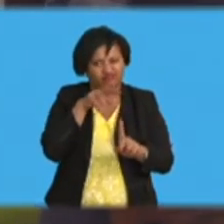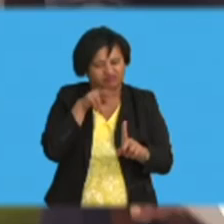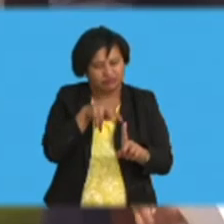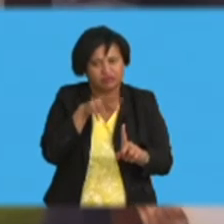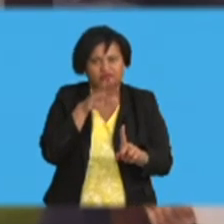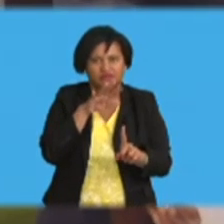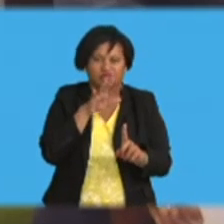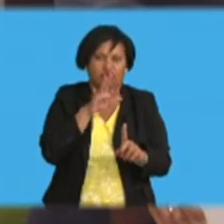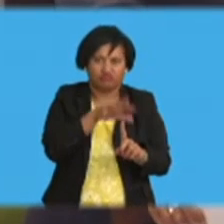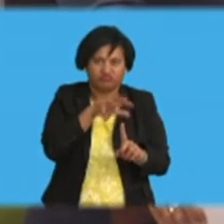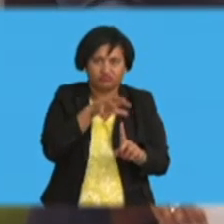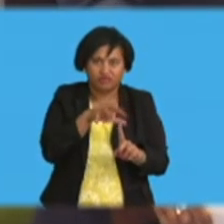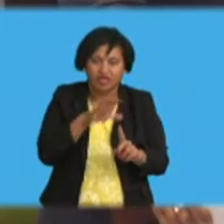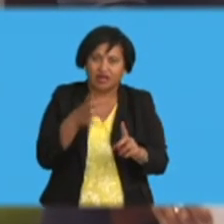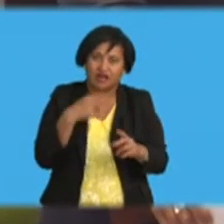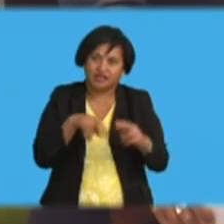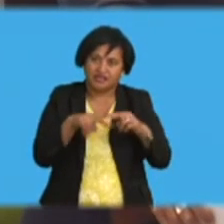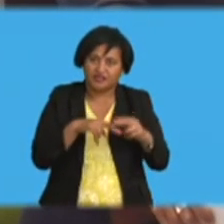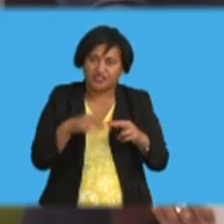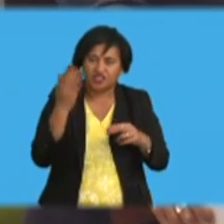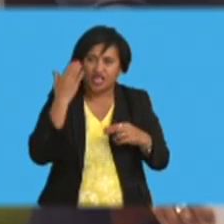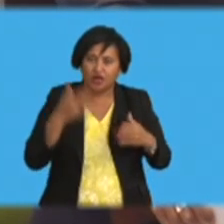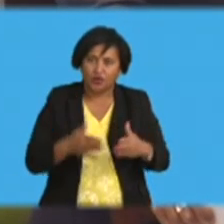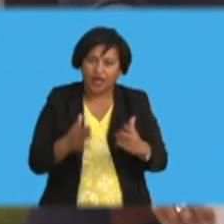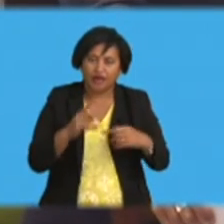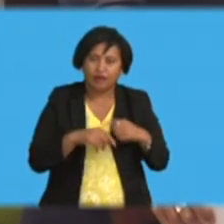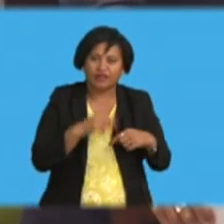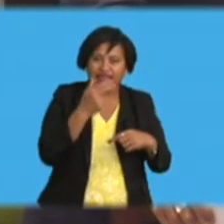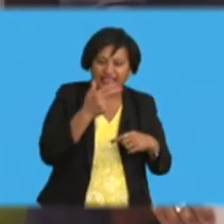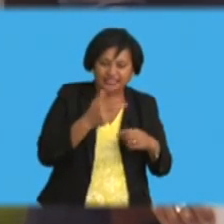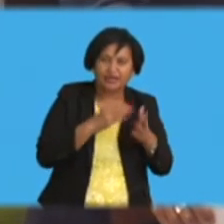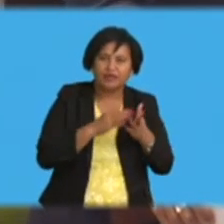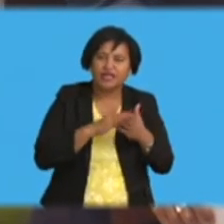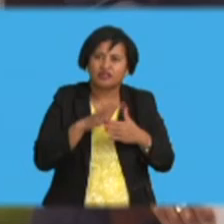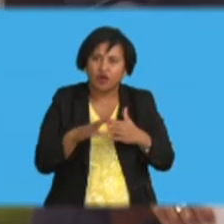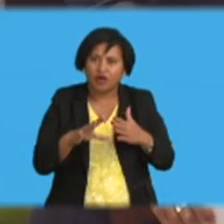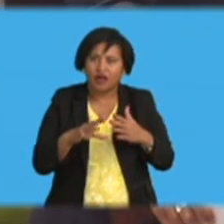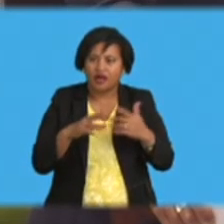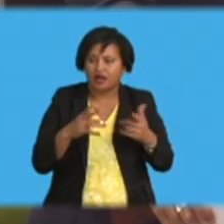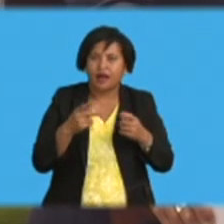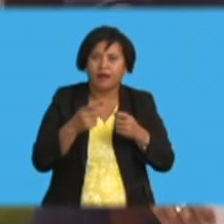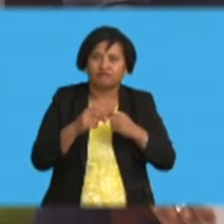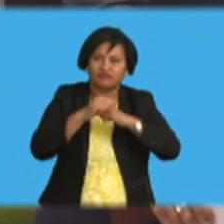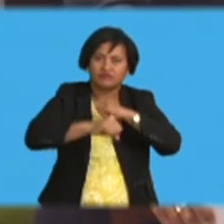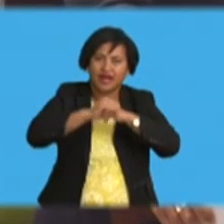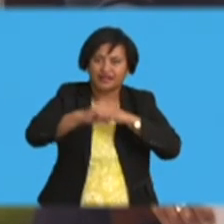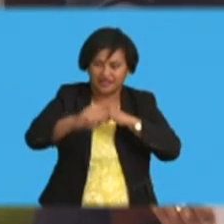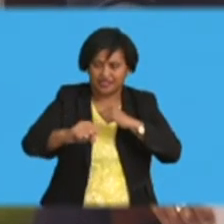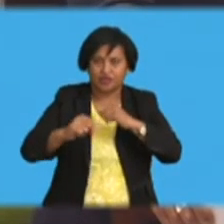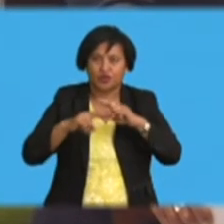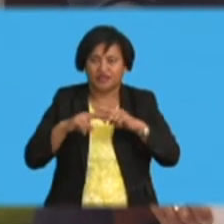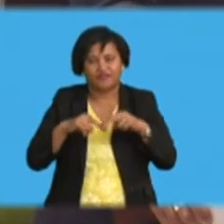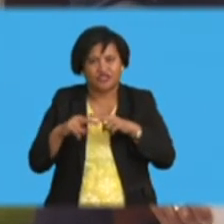opposition has continuously questioned the $18 million marketing partnership we've struck with Fiji Airways. Madam Speaker, it is our